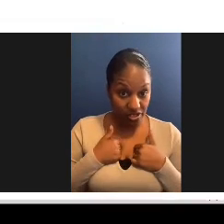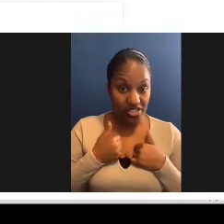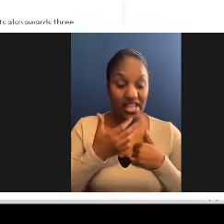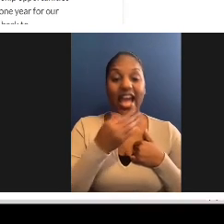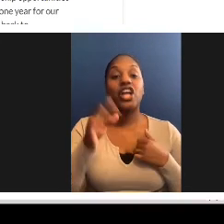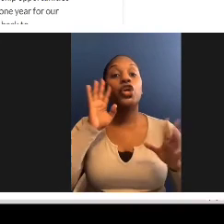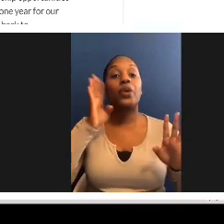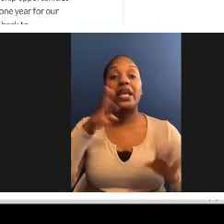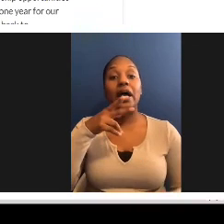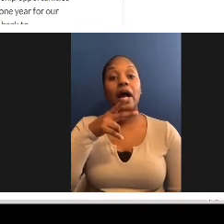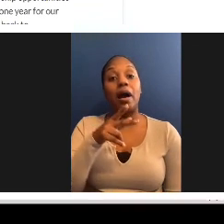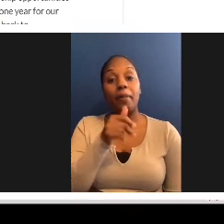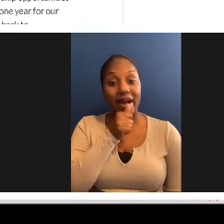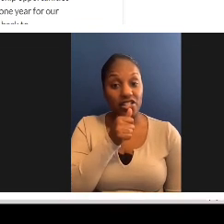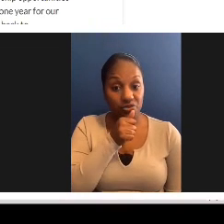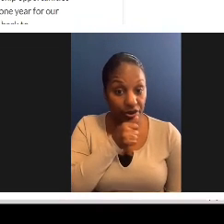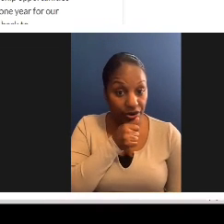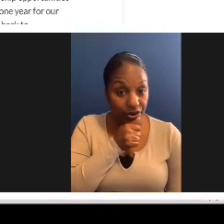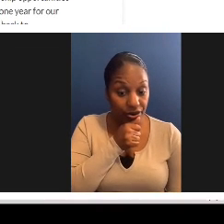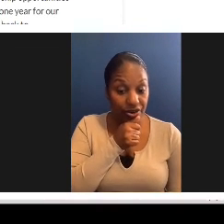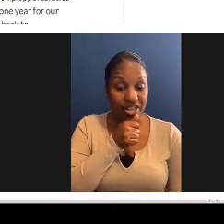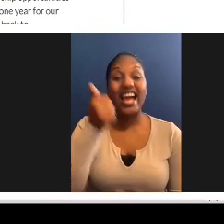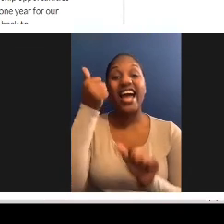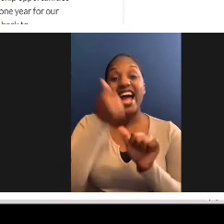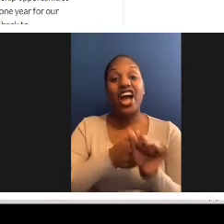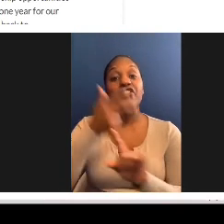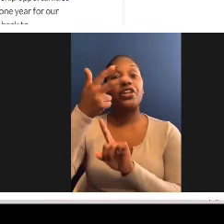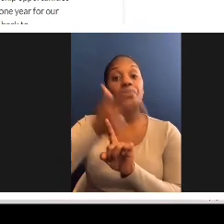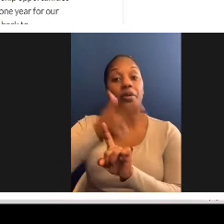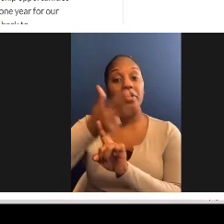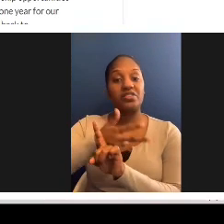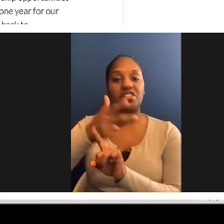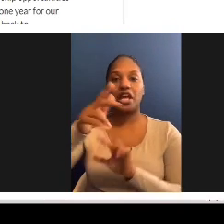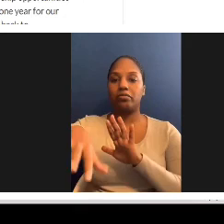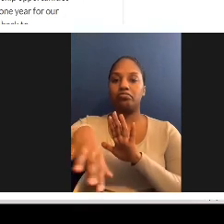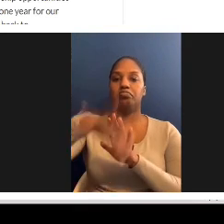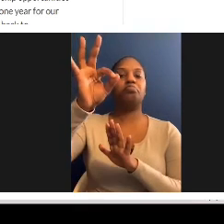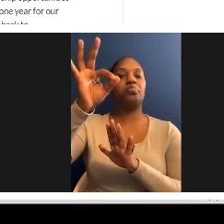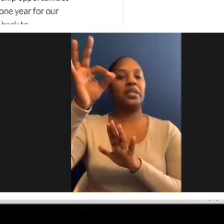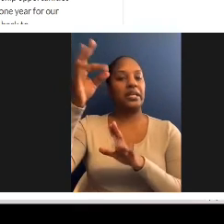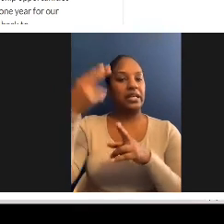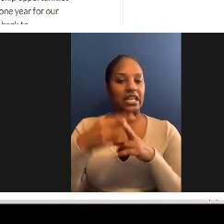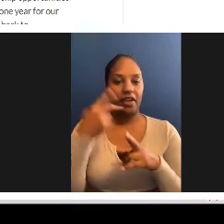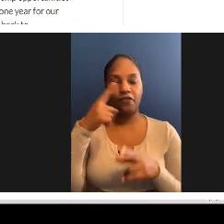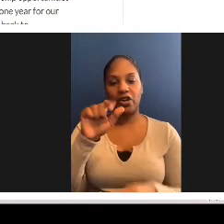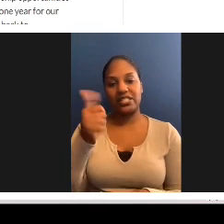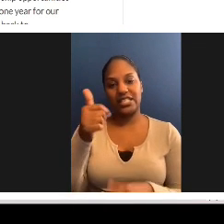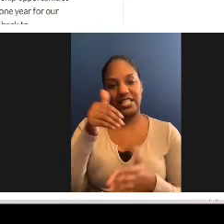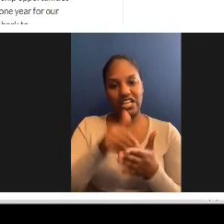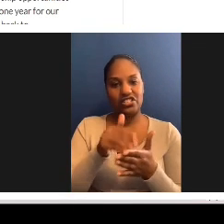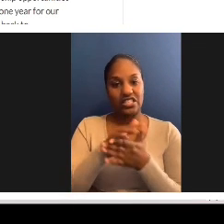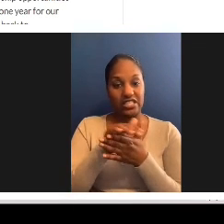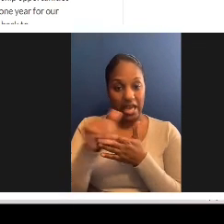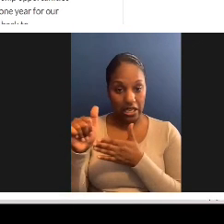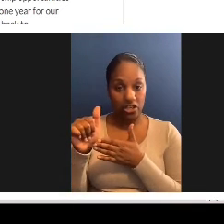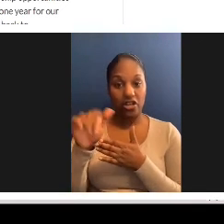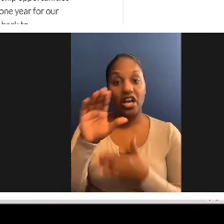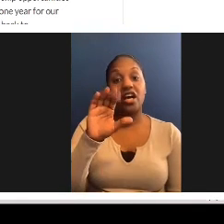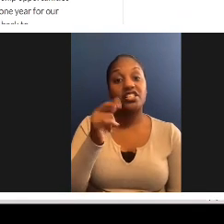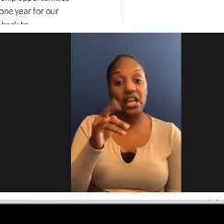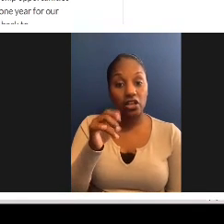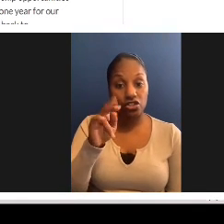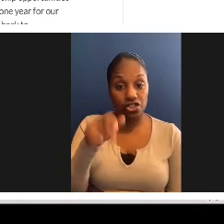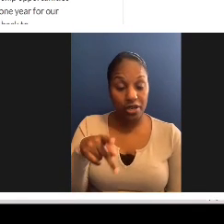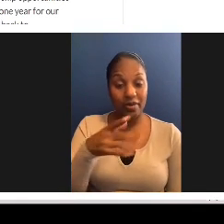password. And every 3 months, they do a drawing for a $10,000 scholarship. And then monthly, they also do